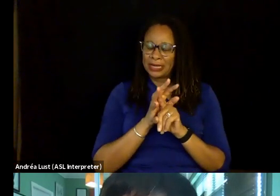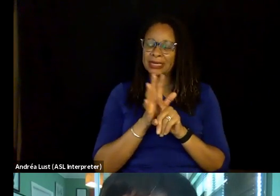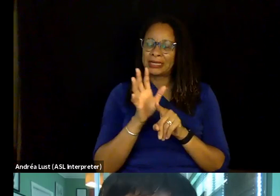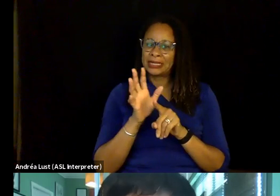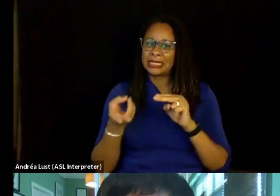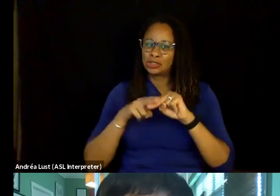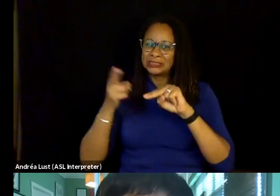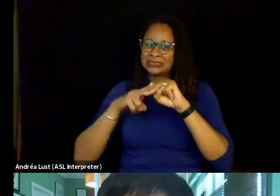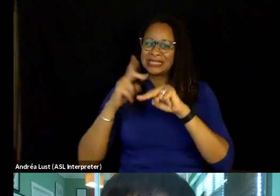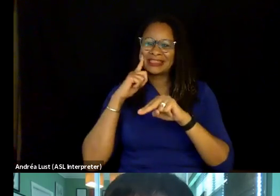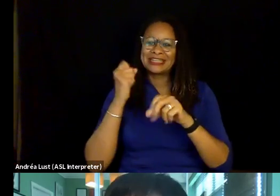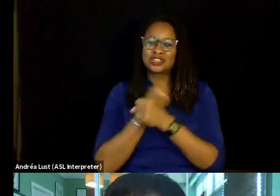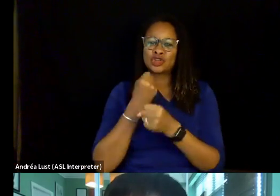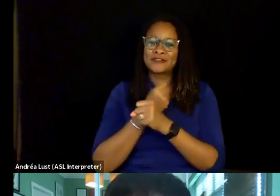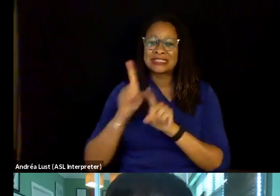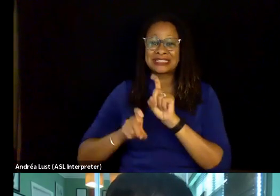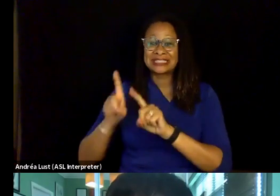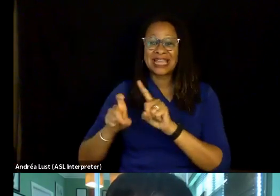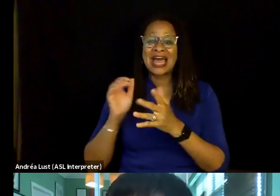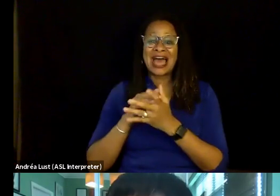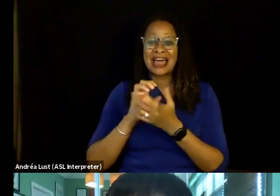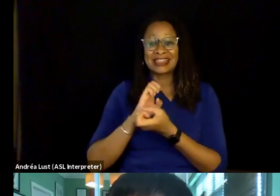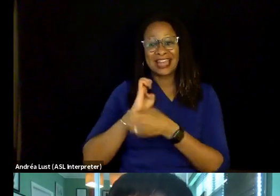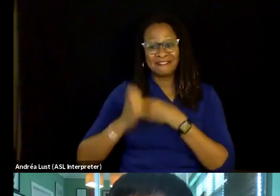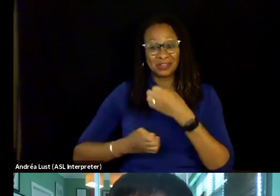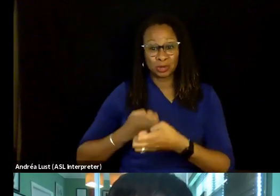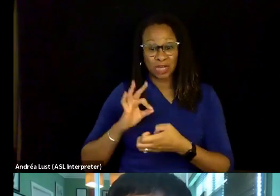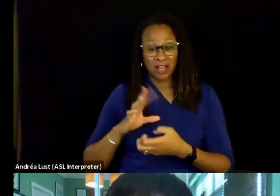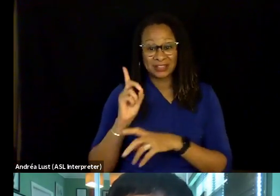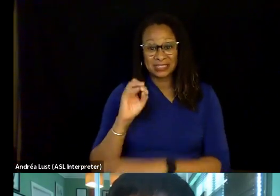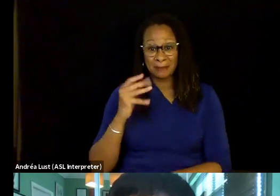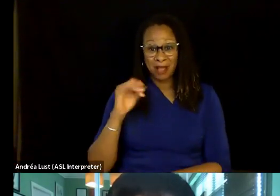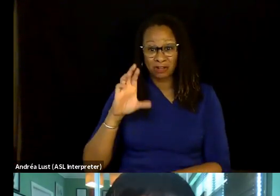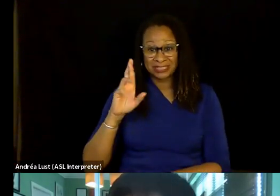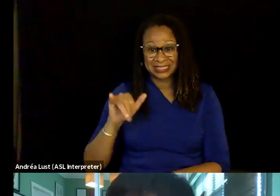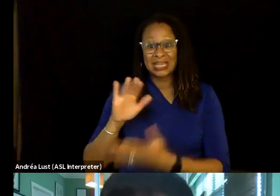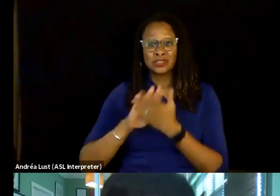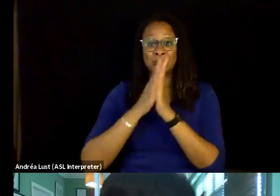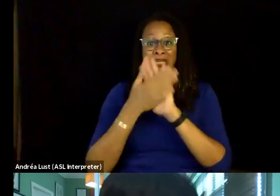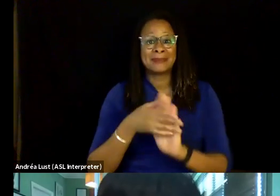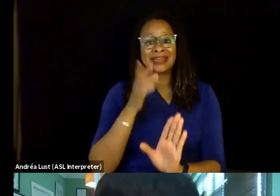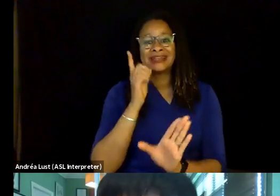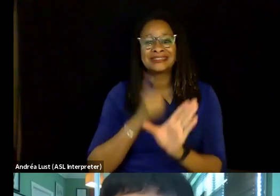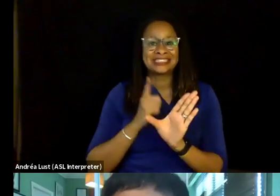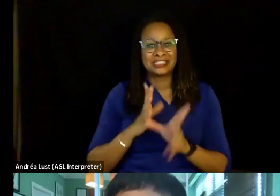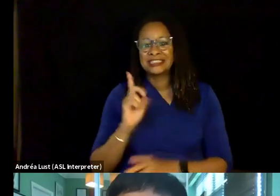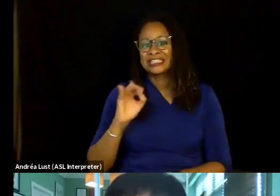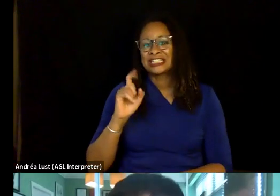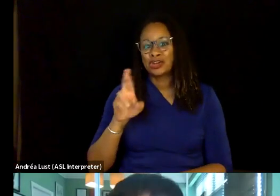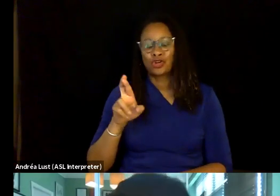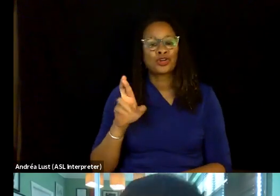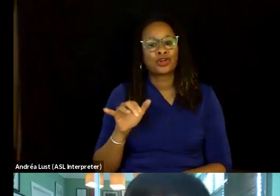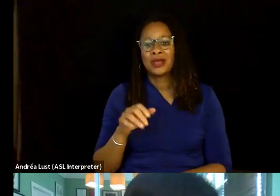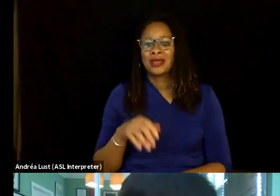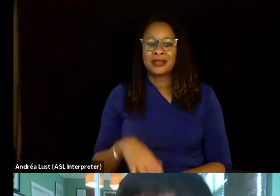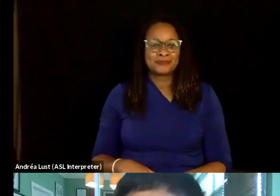surveys at the evolution of a democracy to a dictatorship, they don't catch it. Because, and you can see